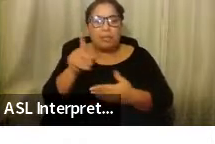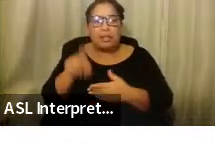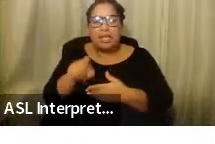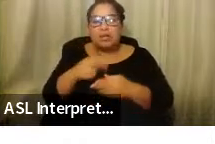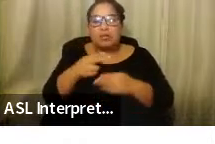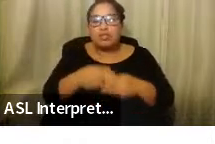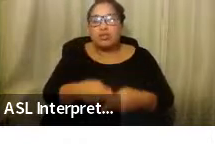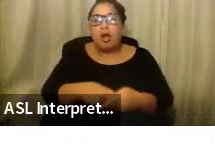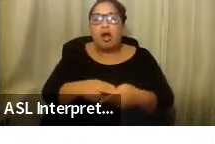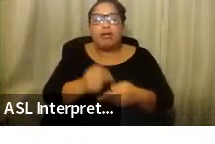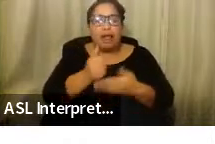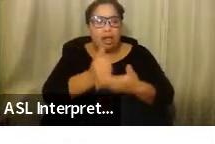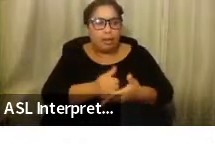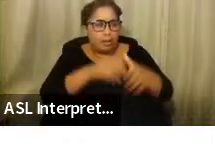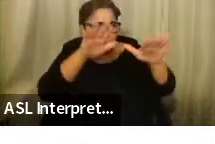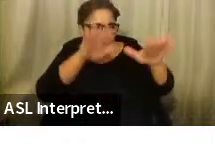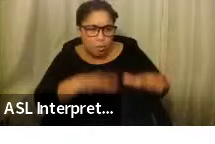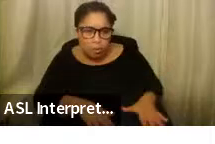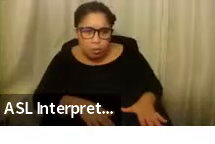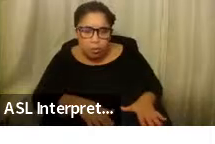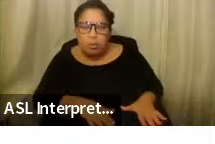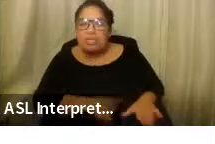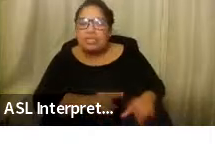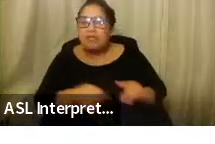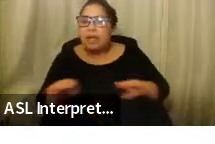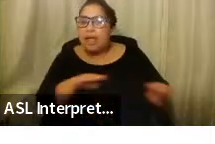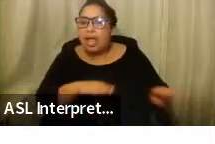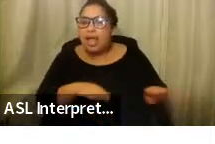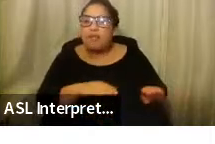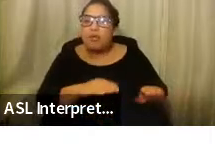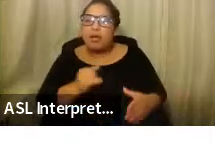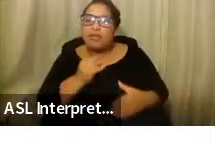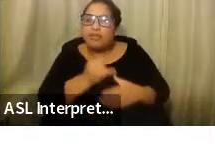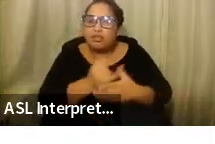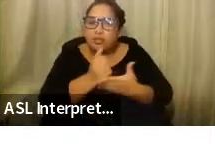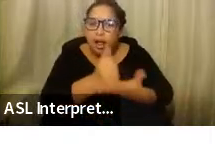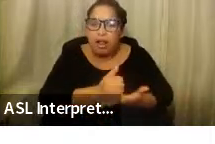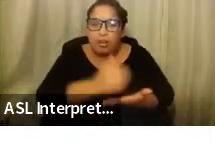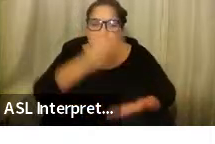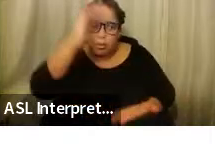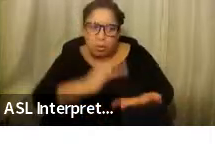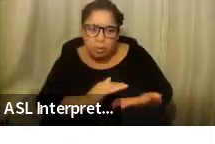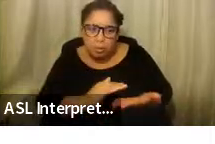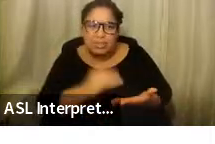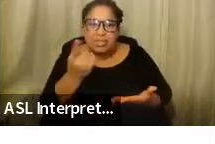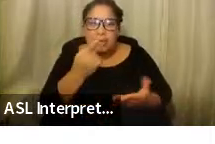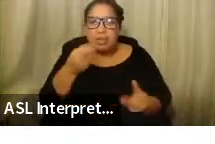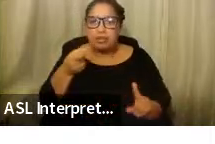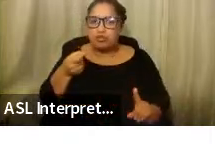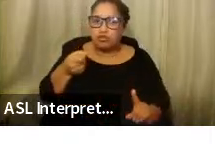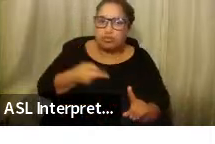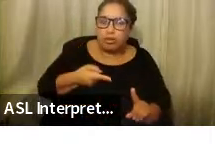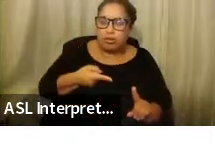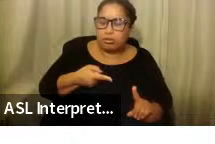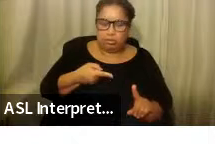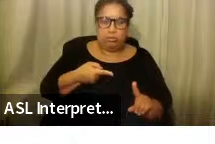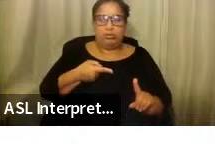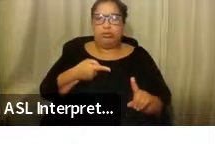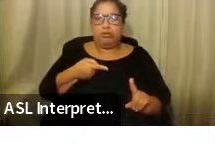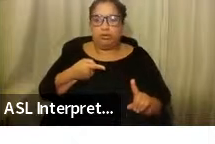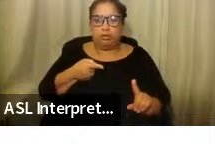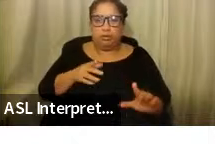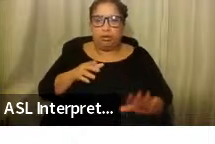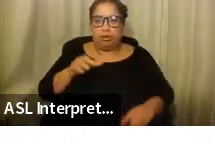de-escalation, maybe they need some behavioral intervention, and you can see that something triggered them to be in this state where they